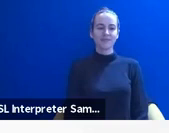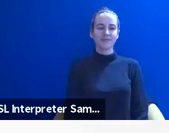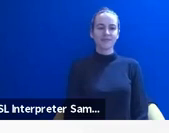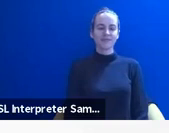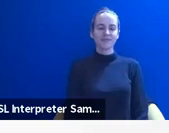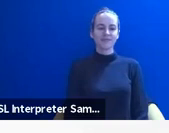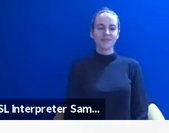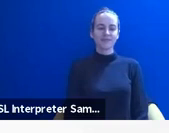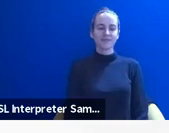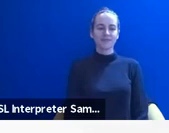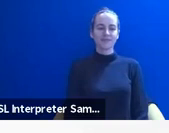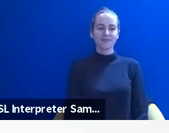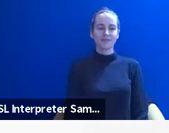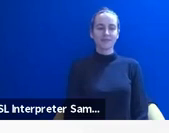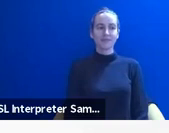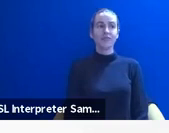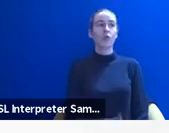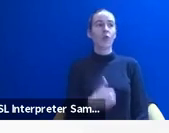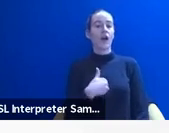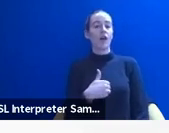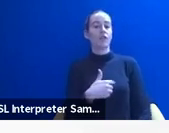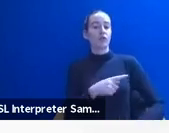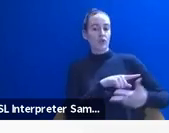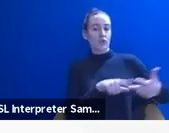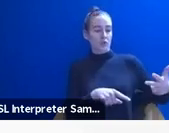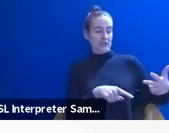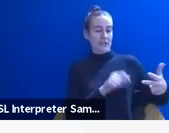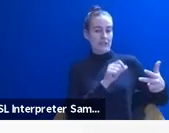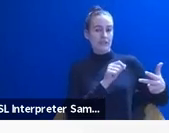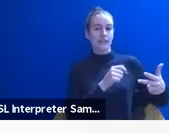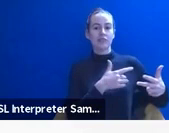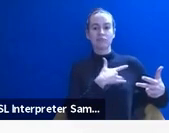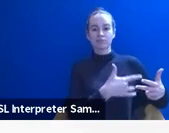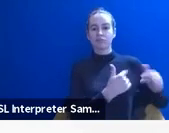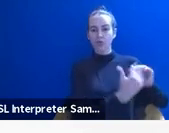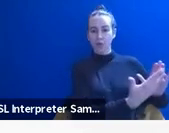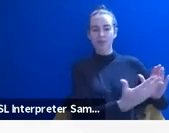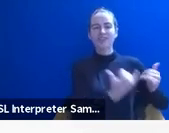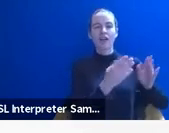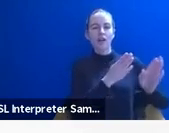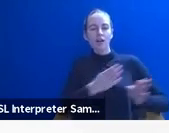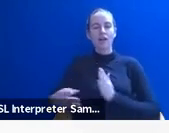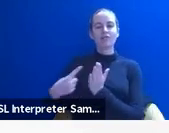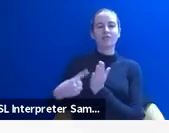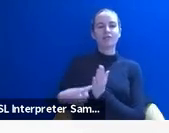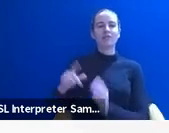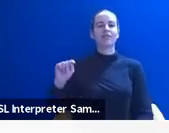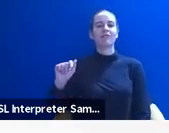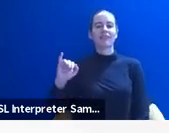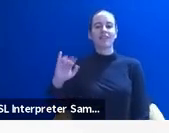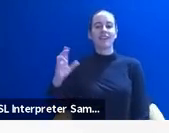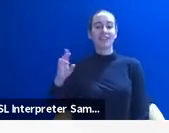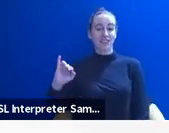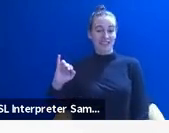So aside from the general prescribed exercise methods that we just looked at, I want to talk a little bit about Tai Chi.